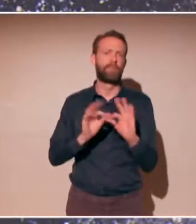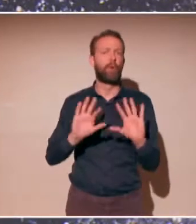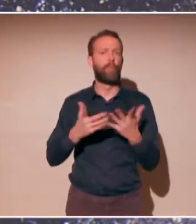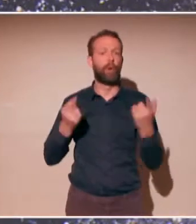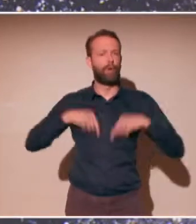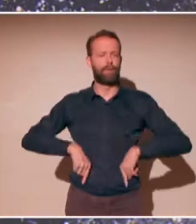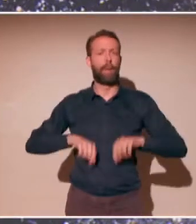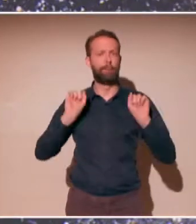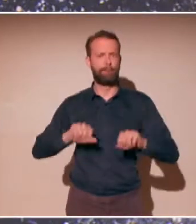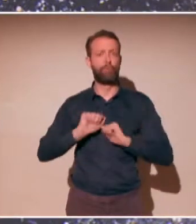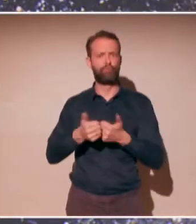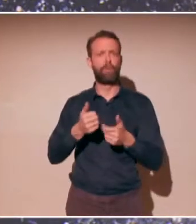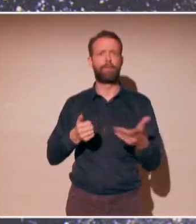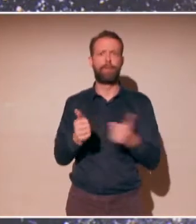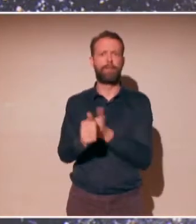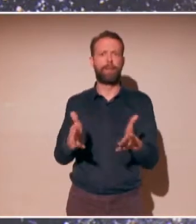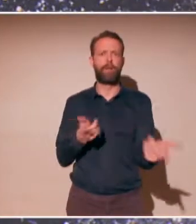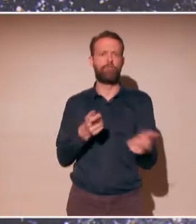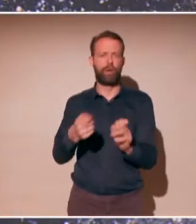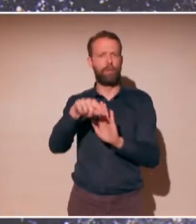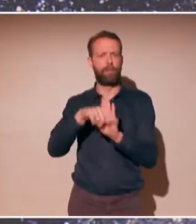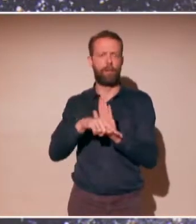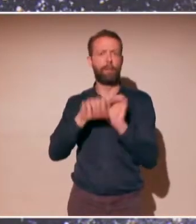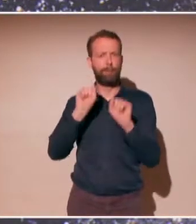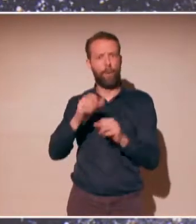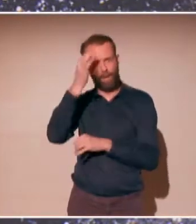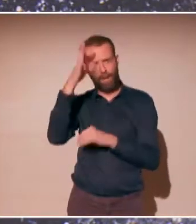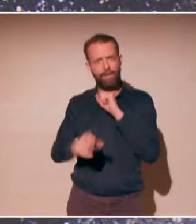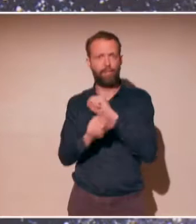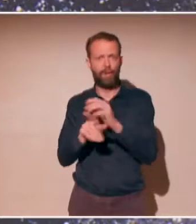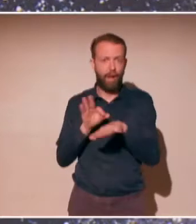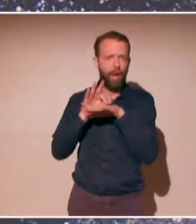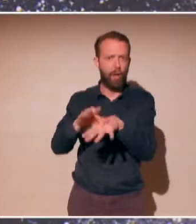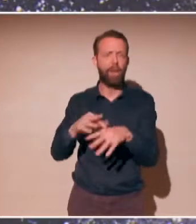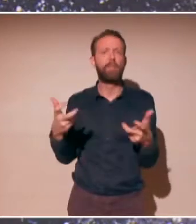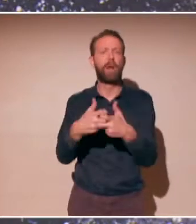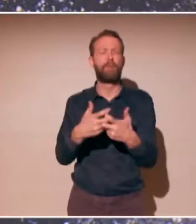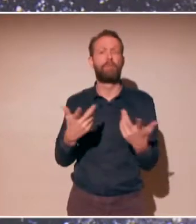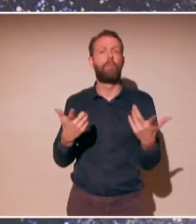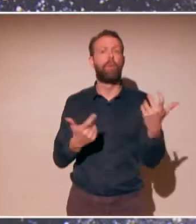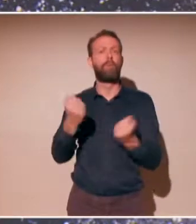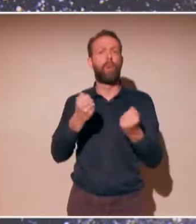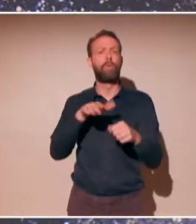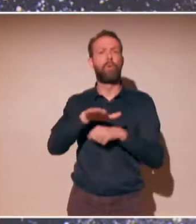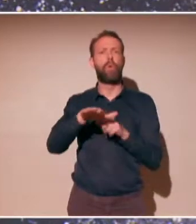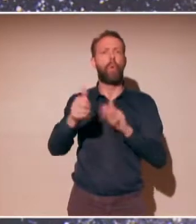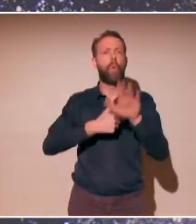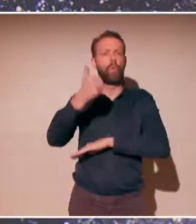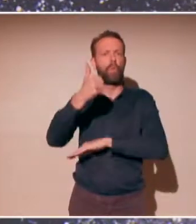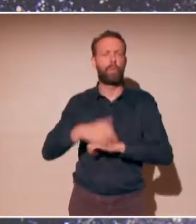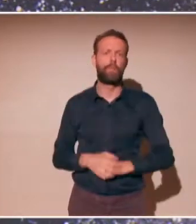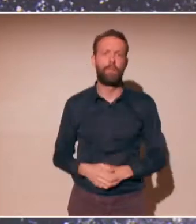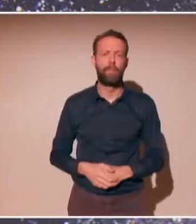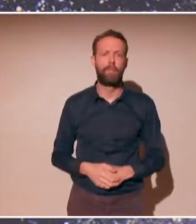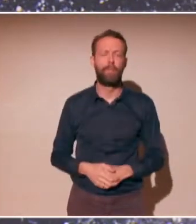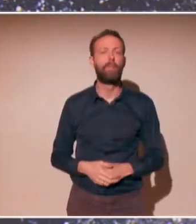example and show you how the government can, on this issue of regulatory framework, truly stand alongside innovation. It's